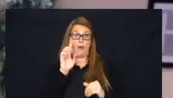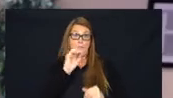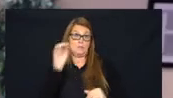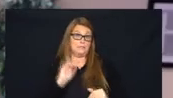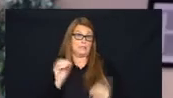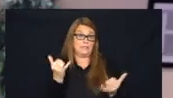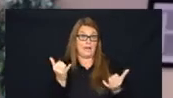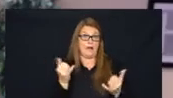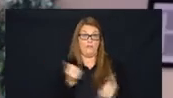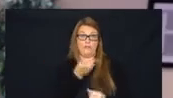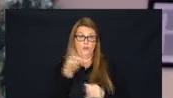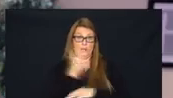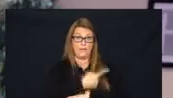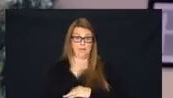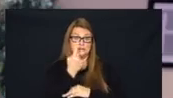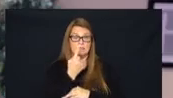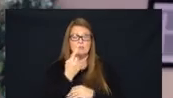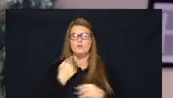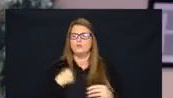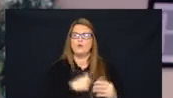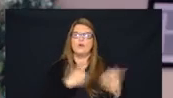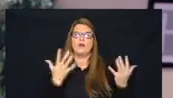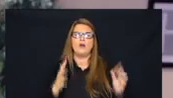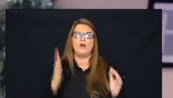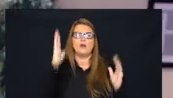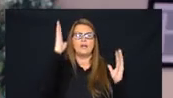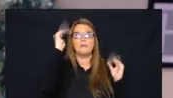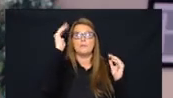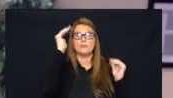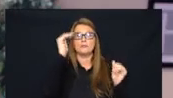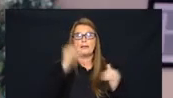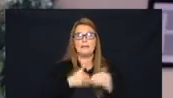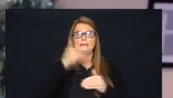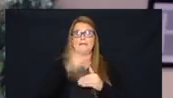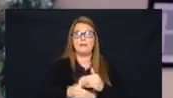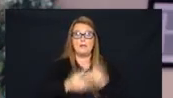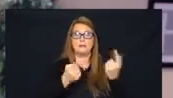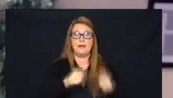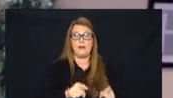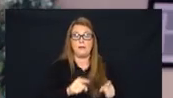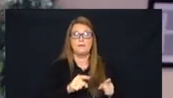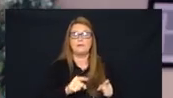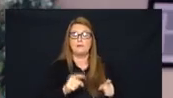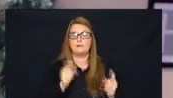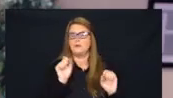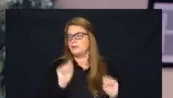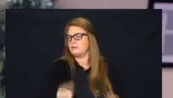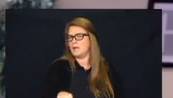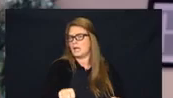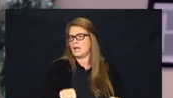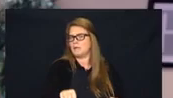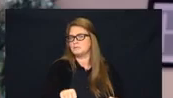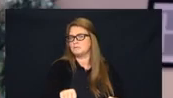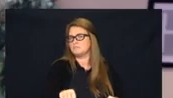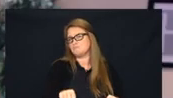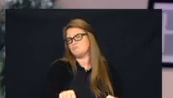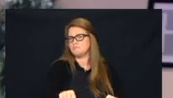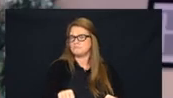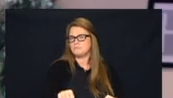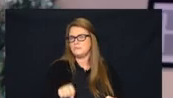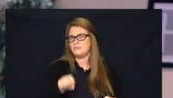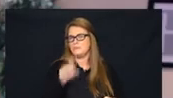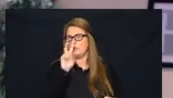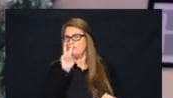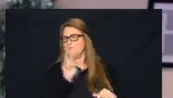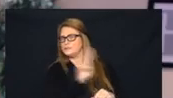days. And so as we anticipate next steps, then we can pretty much